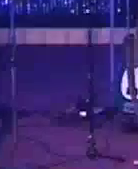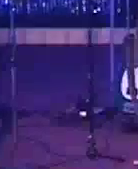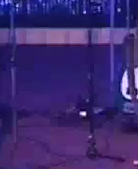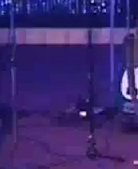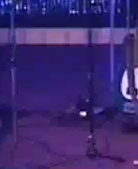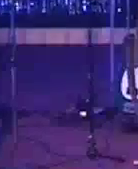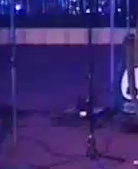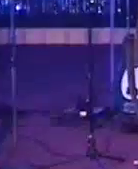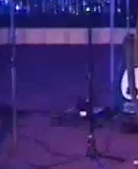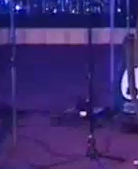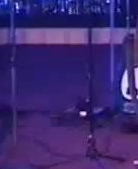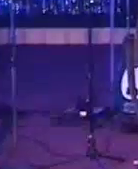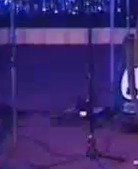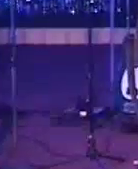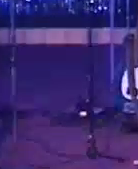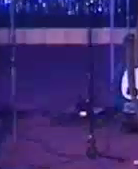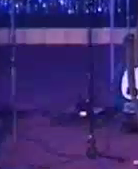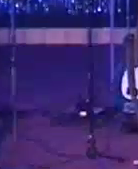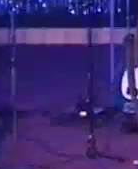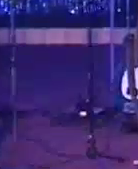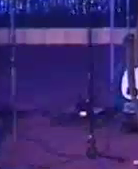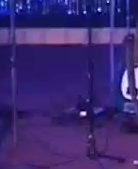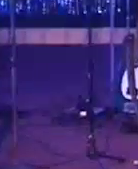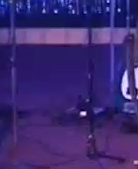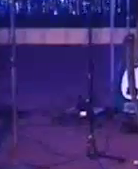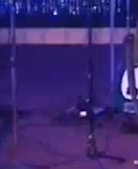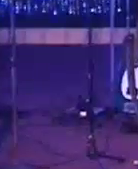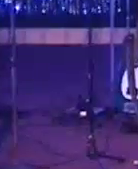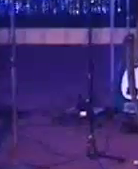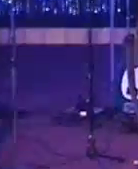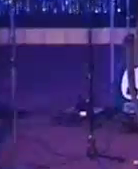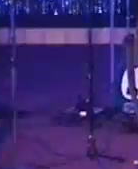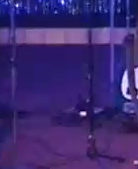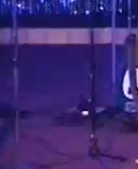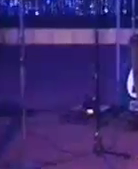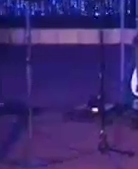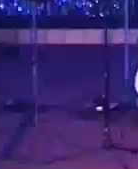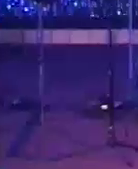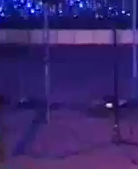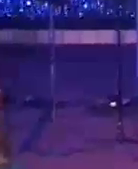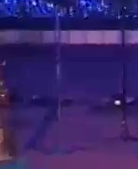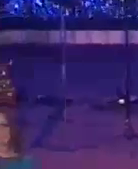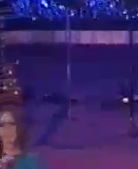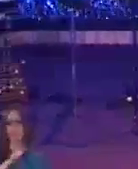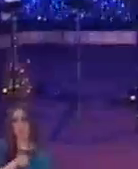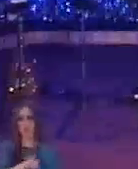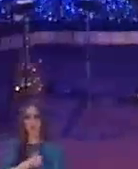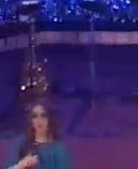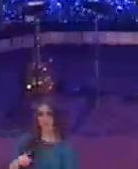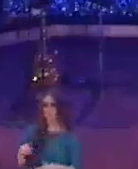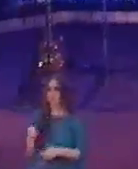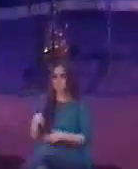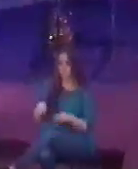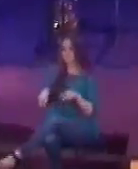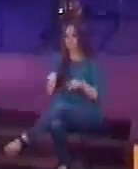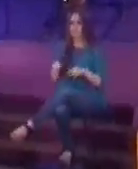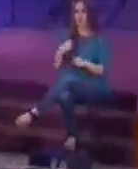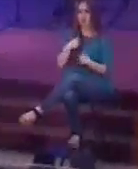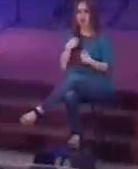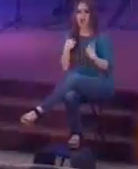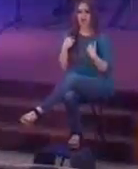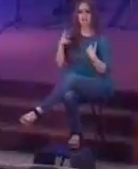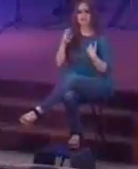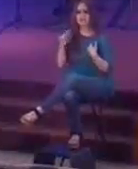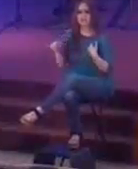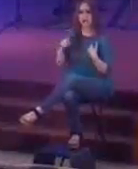not like, hey, give me the keys, I'm going to feel powerful. You ever see me wearing these like this and saying, I got the keys. I'm